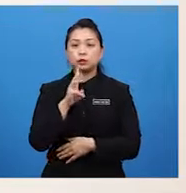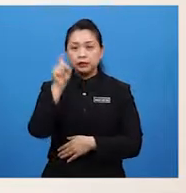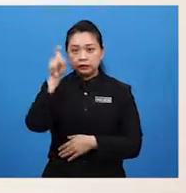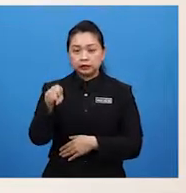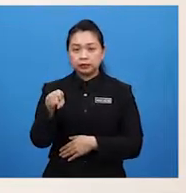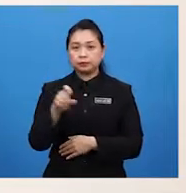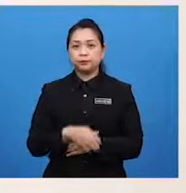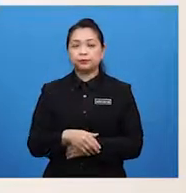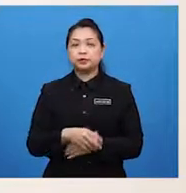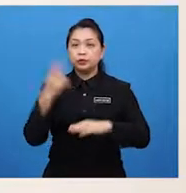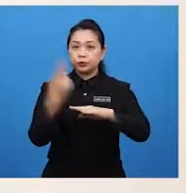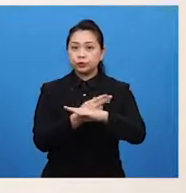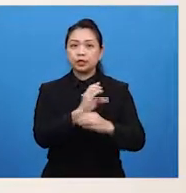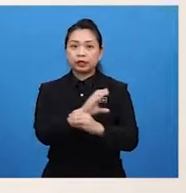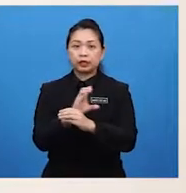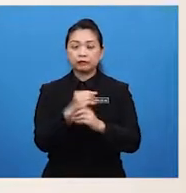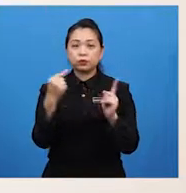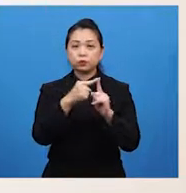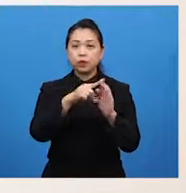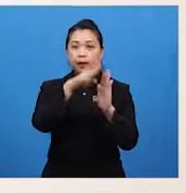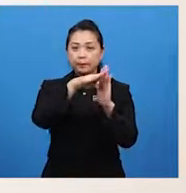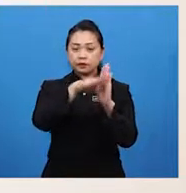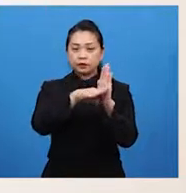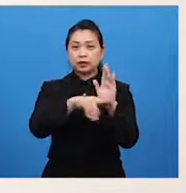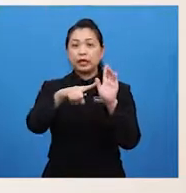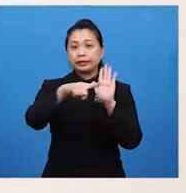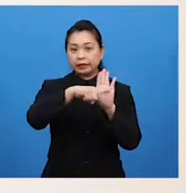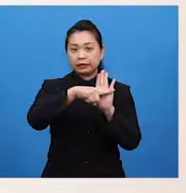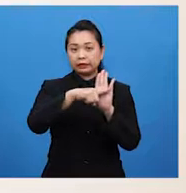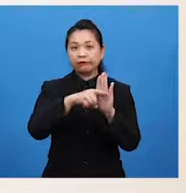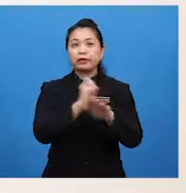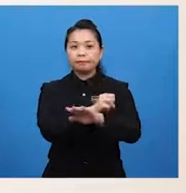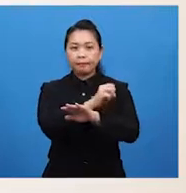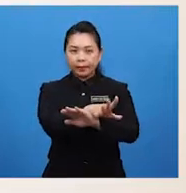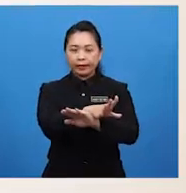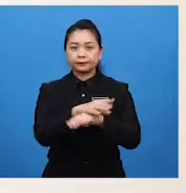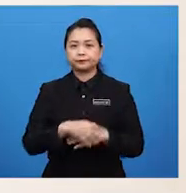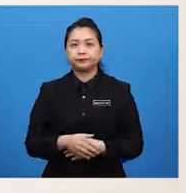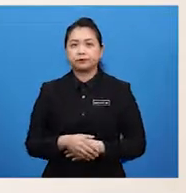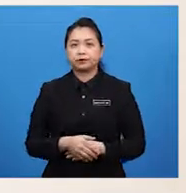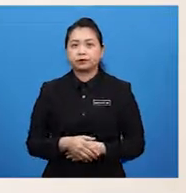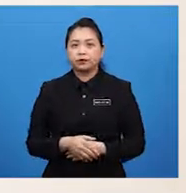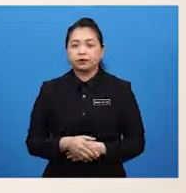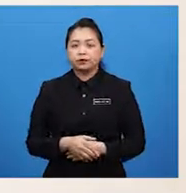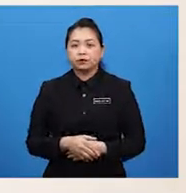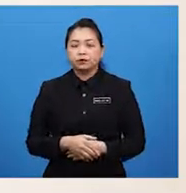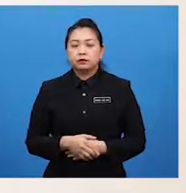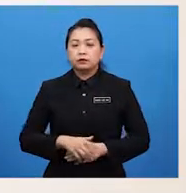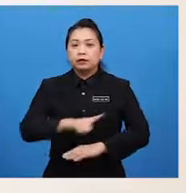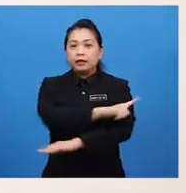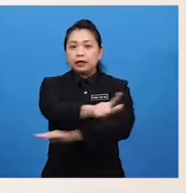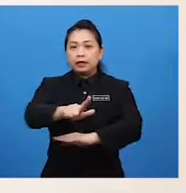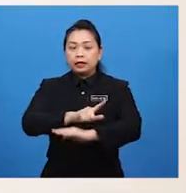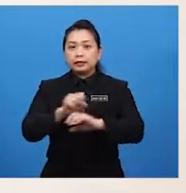utilized carefully to minimize negative impact. For instance, land clearing